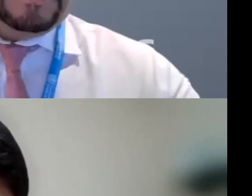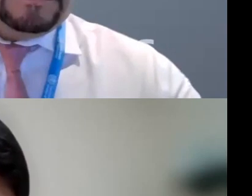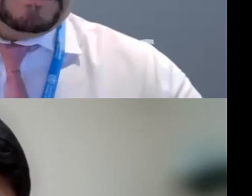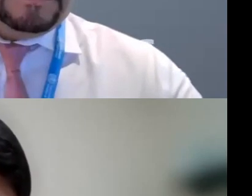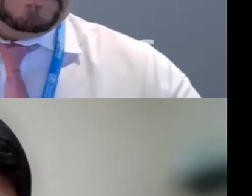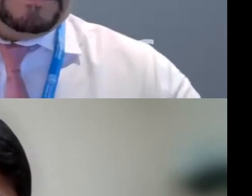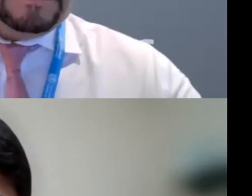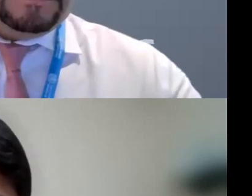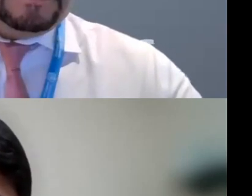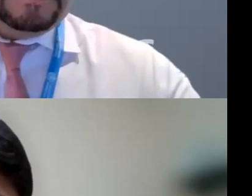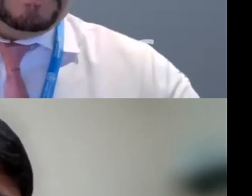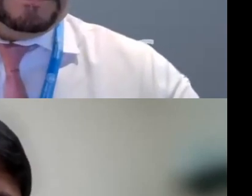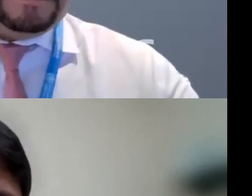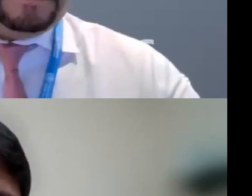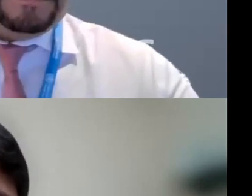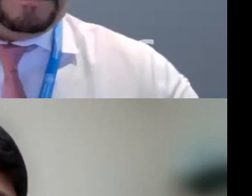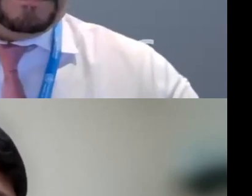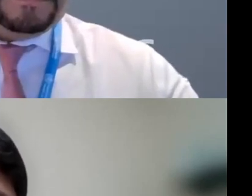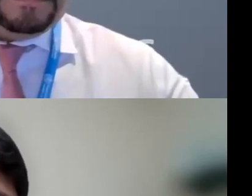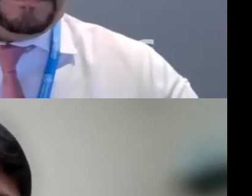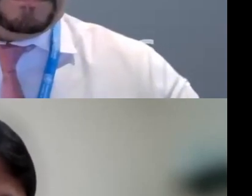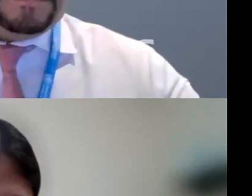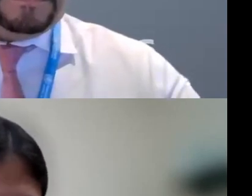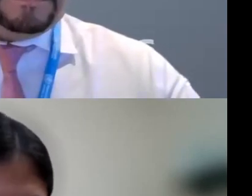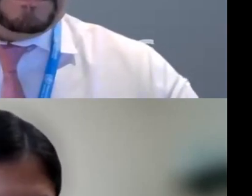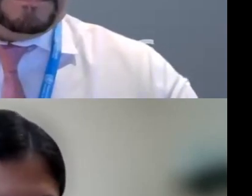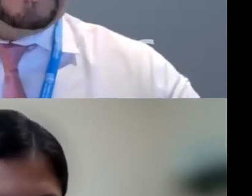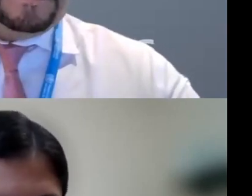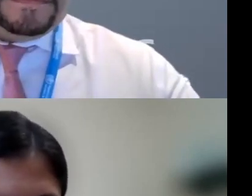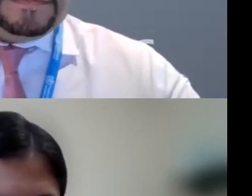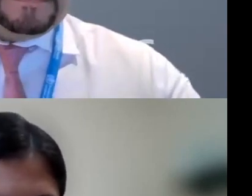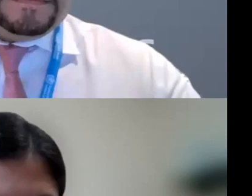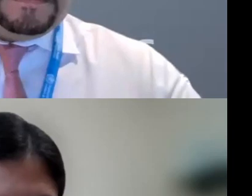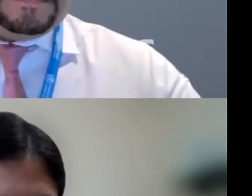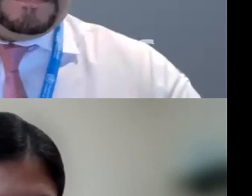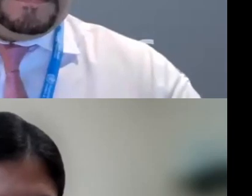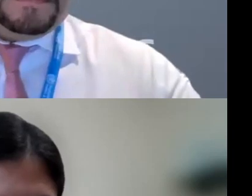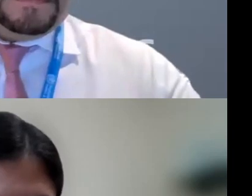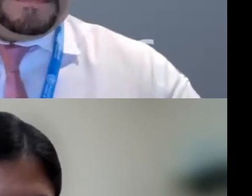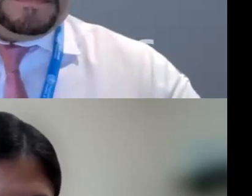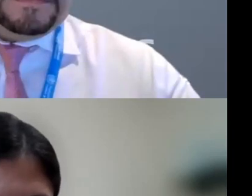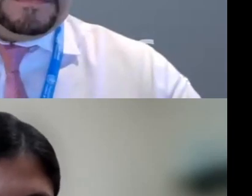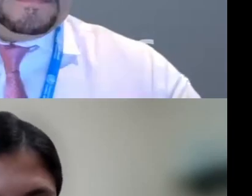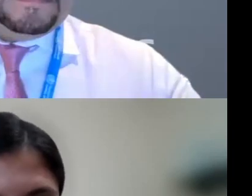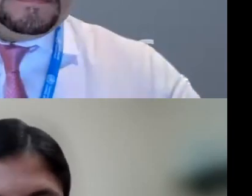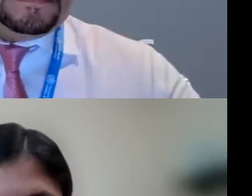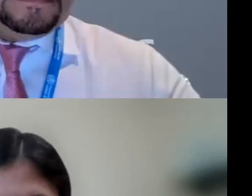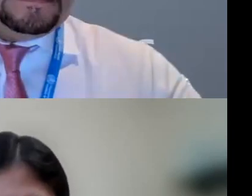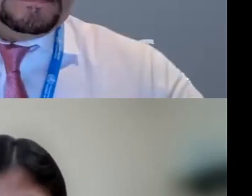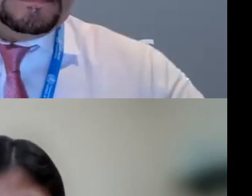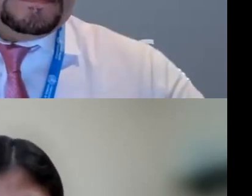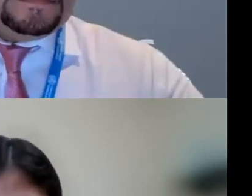of these reasonable adjustments or any other things without persons with disability, they may face a lot of